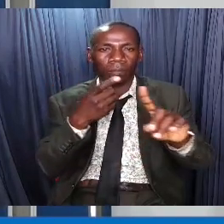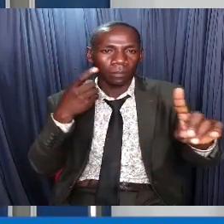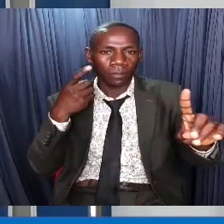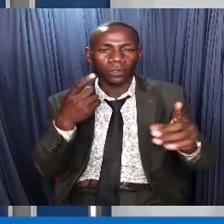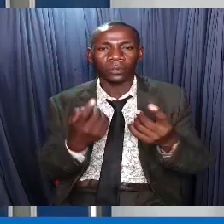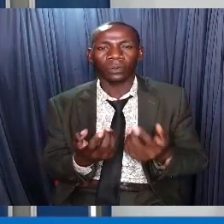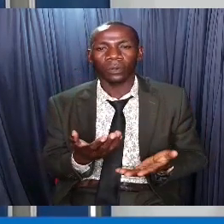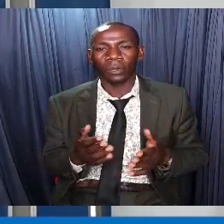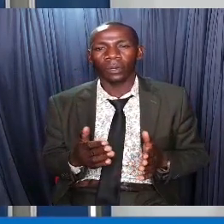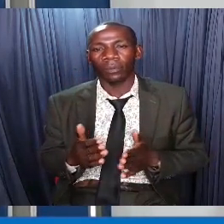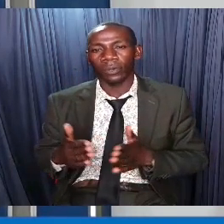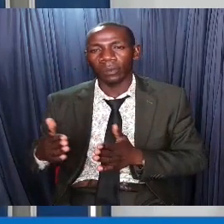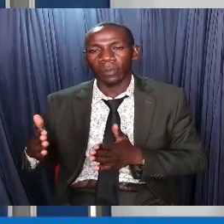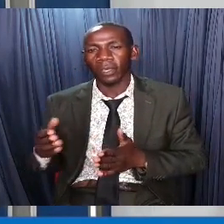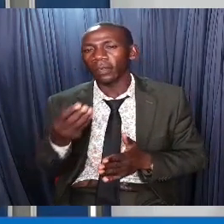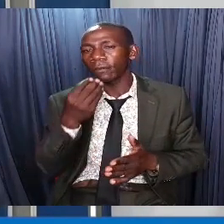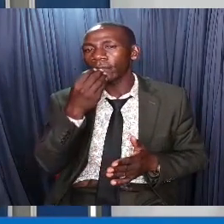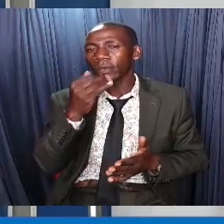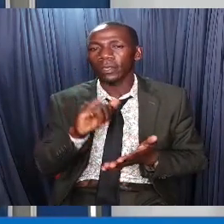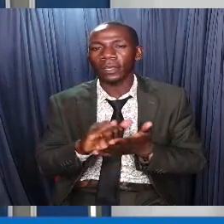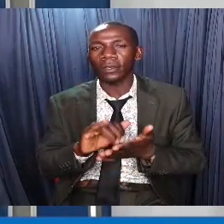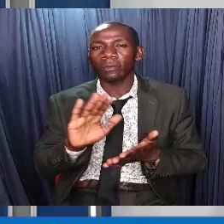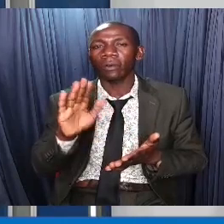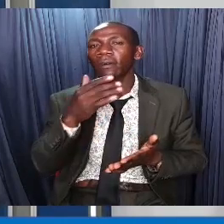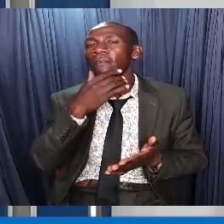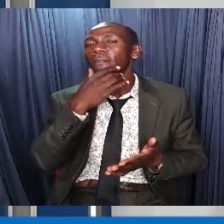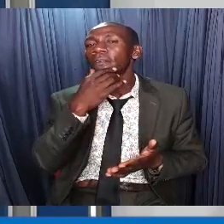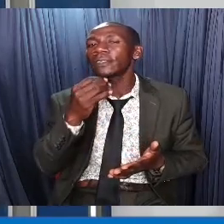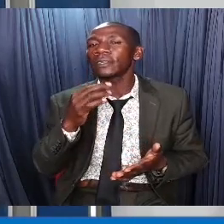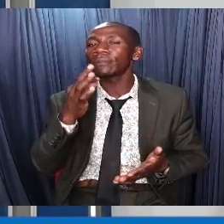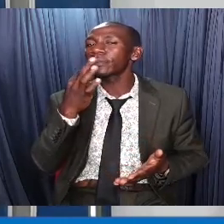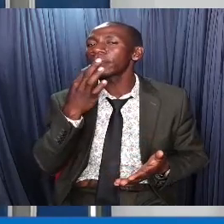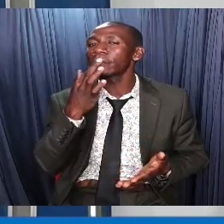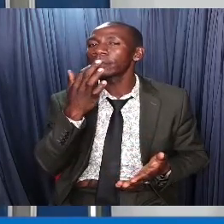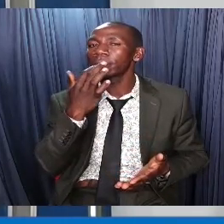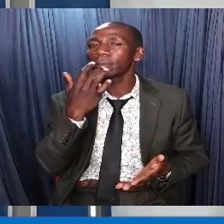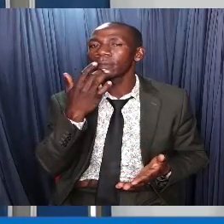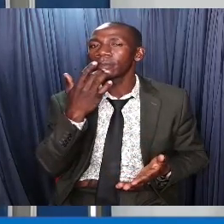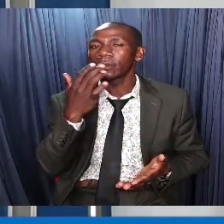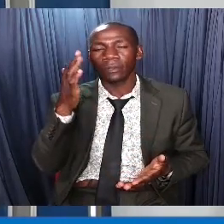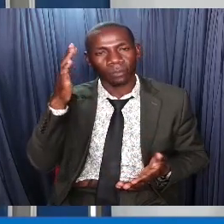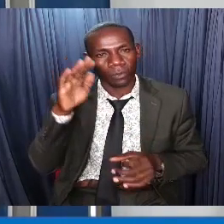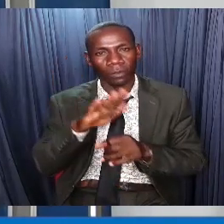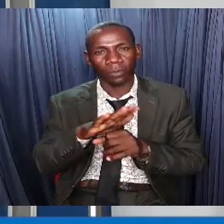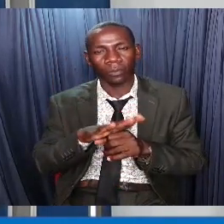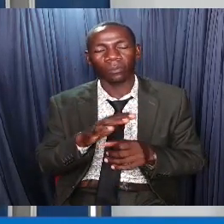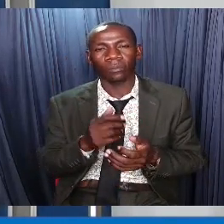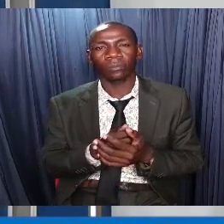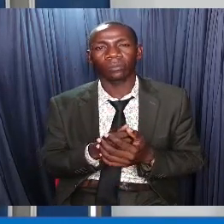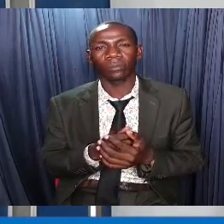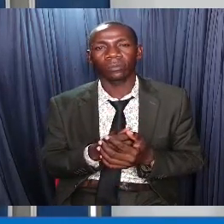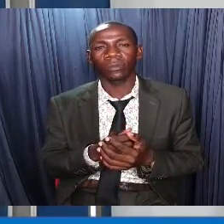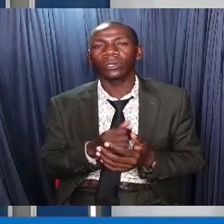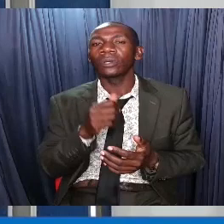come and prepare the food babako, that your father likes nani most. Chakula akipendacho babako na kijua, and I know the food that your father likes most.